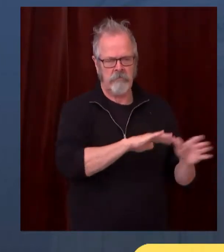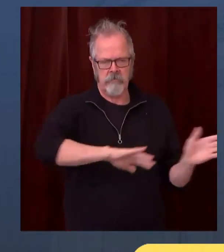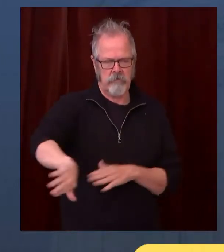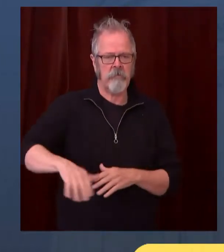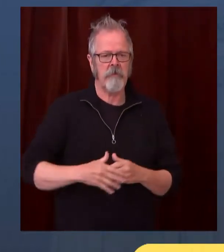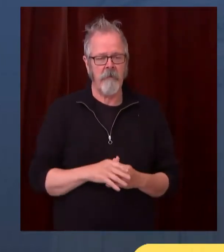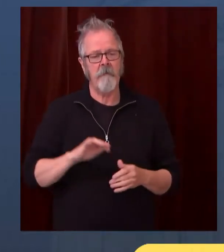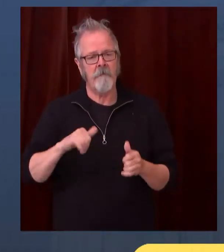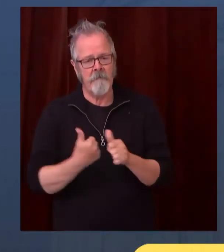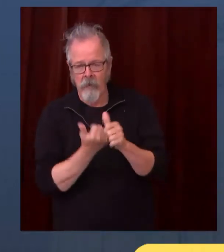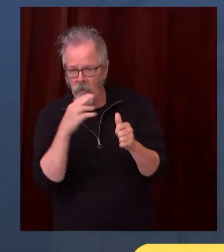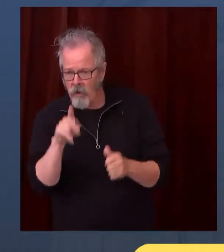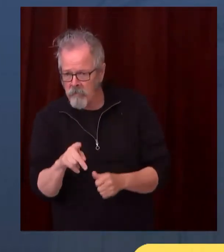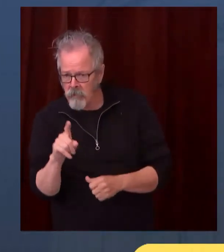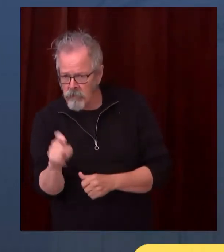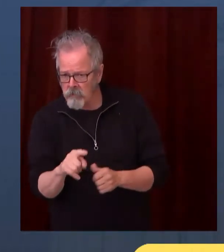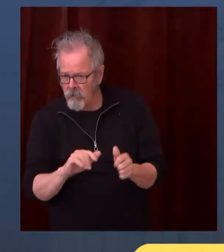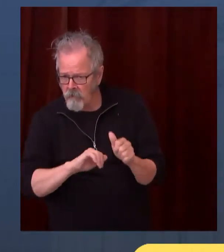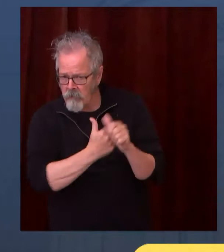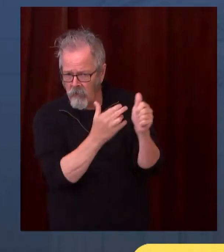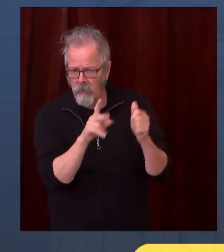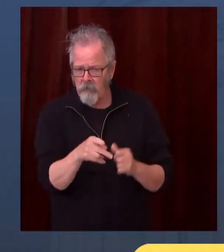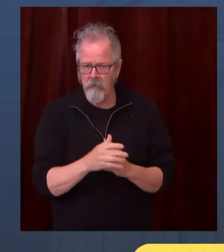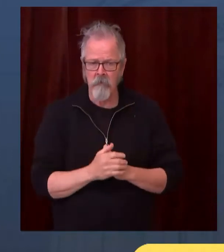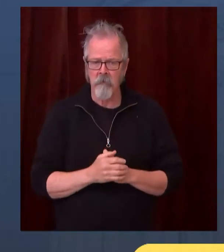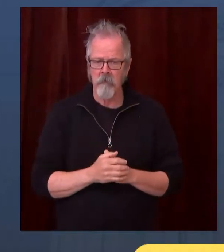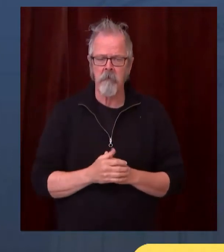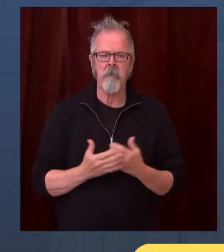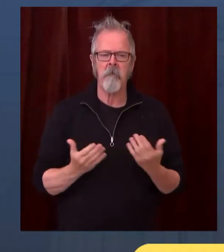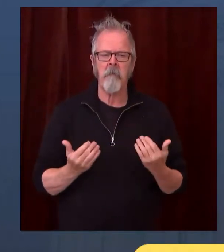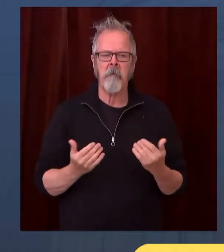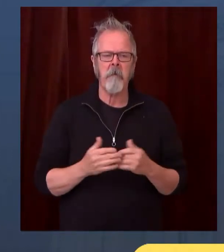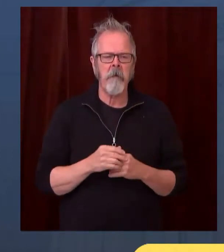Kirkland outbreak? Cheryl, would you like to address that?